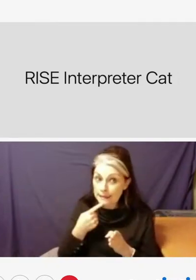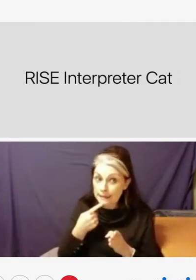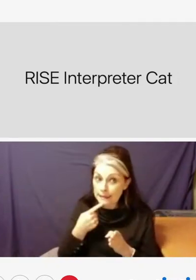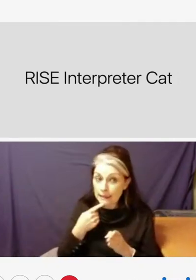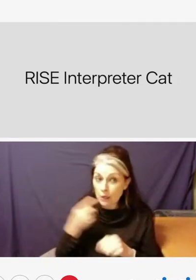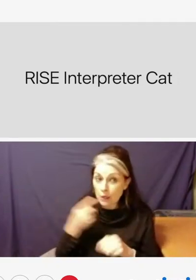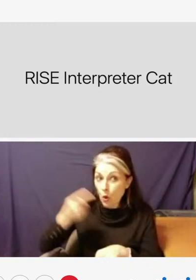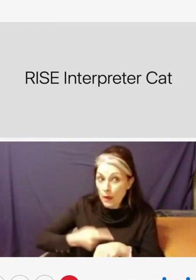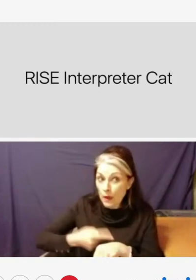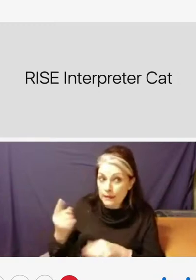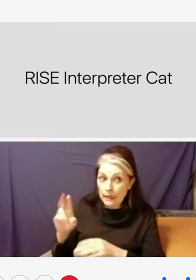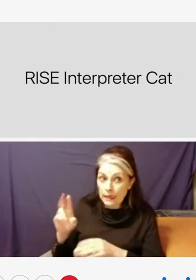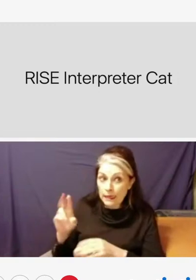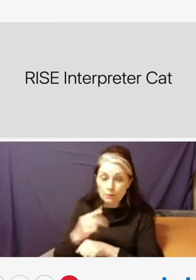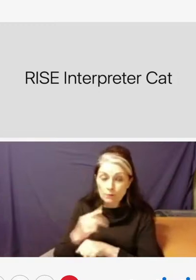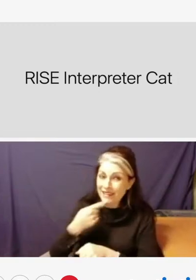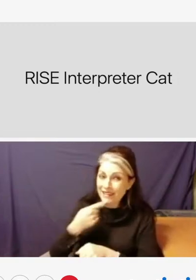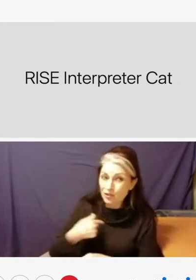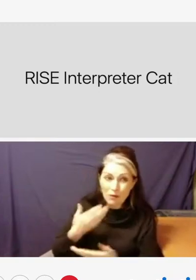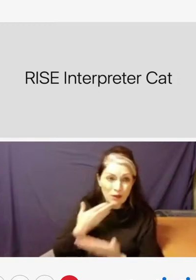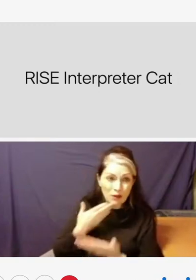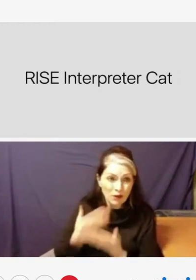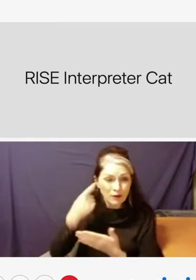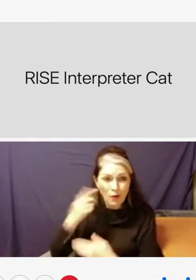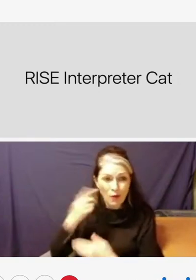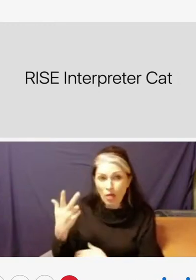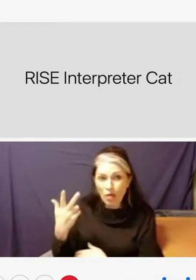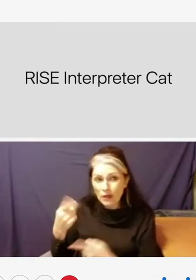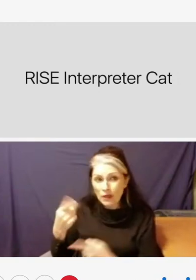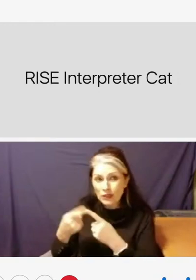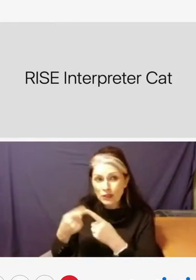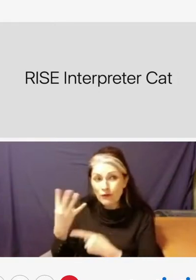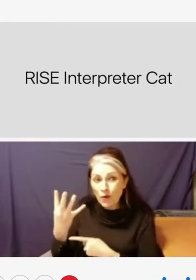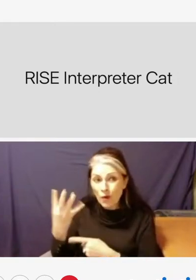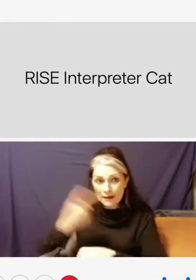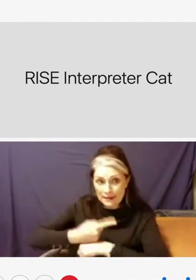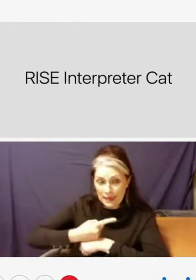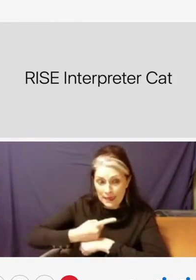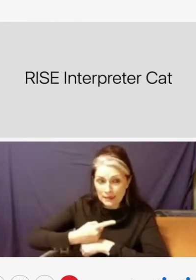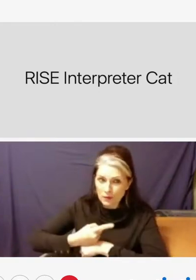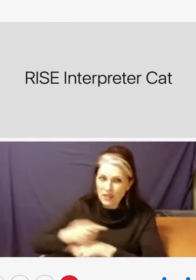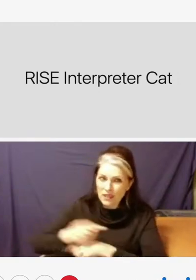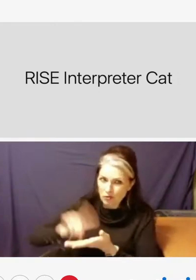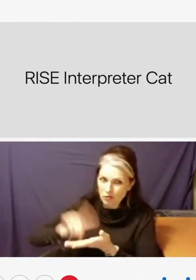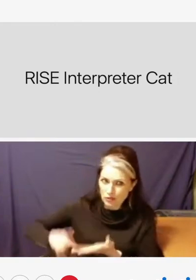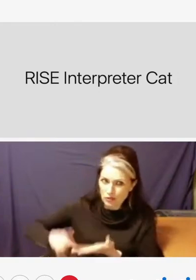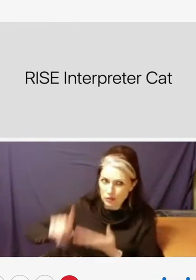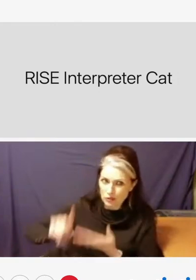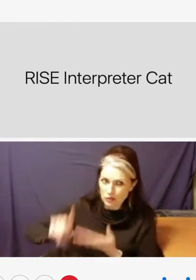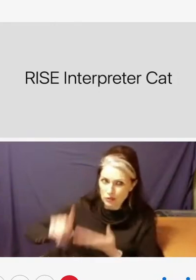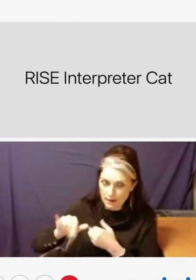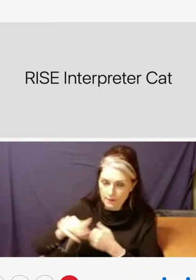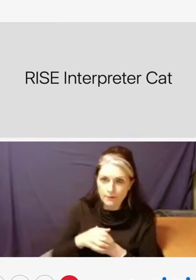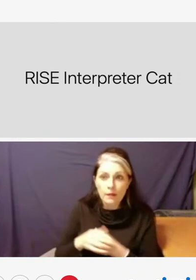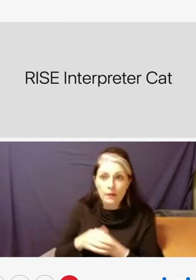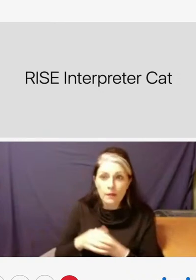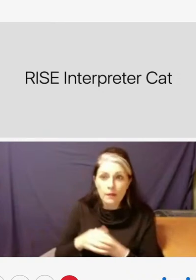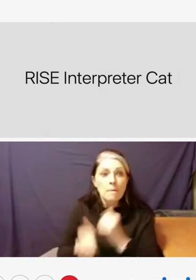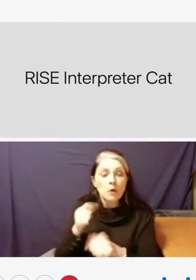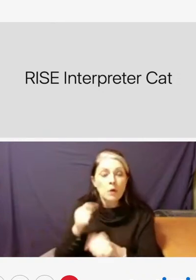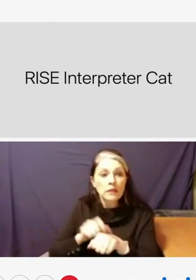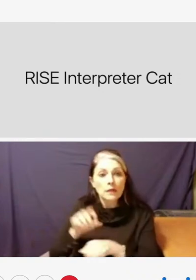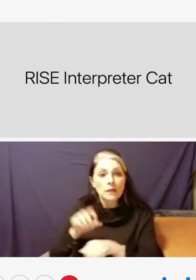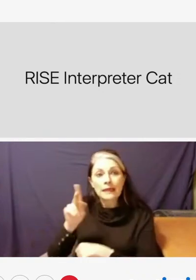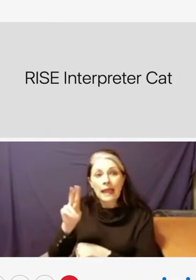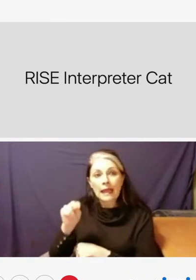told that they were good for three or four days so we we'll have to look into that but uh for most times for The n95 Mask yes you are